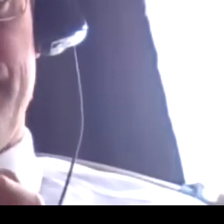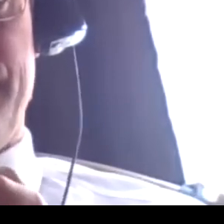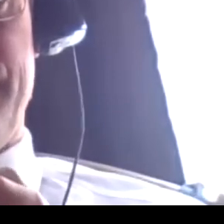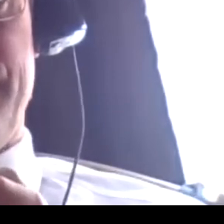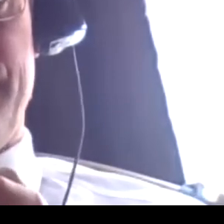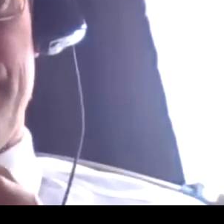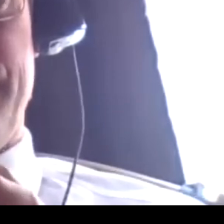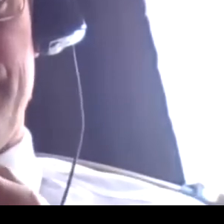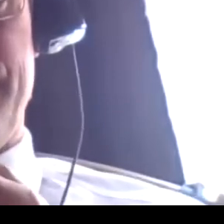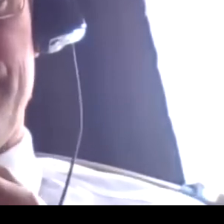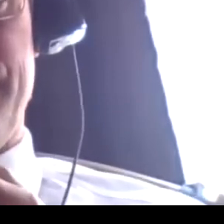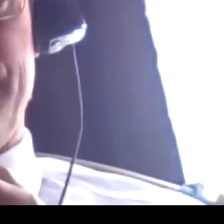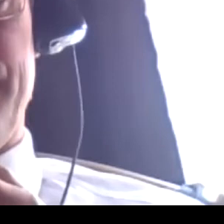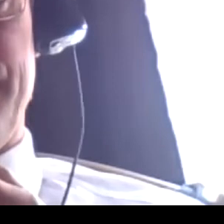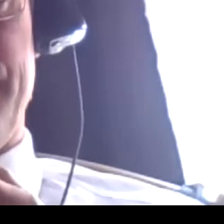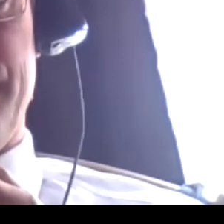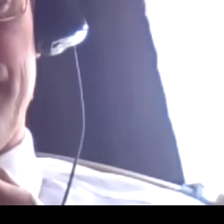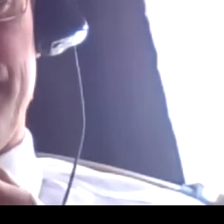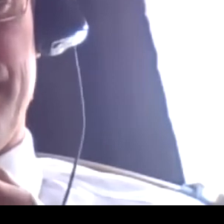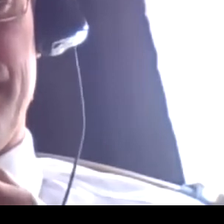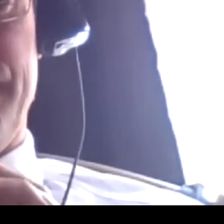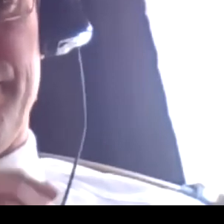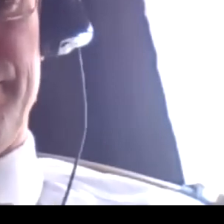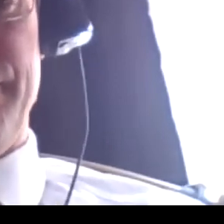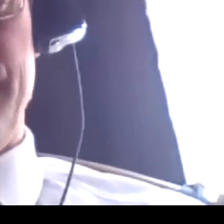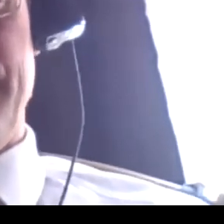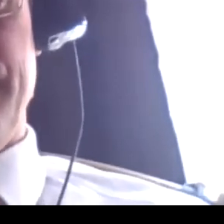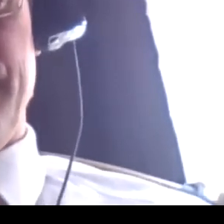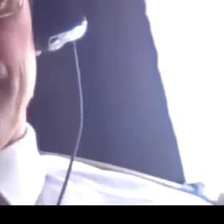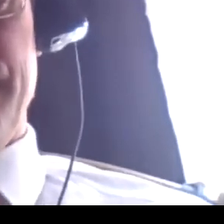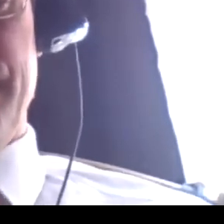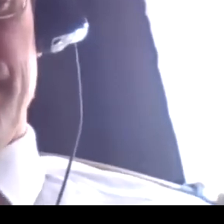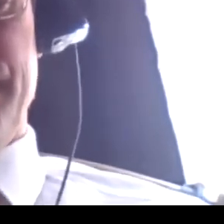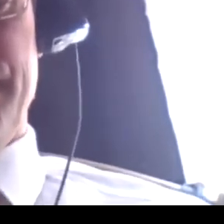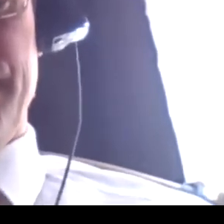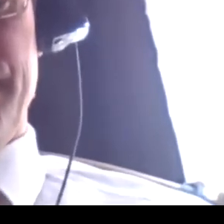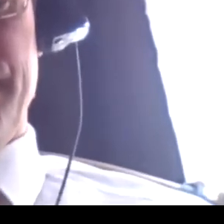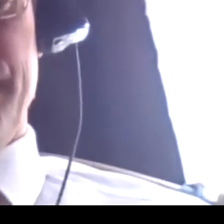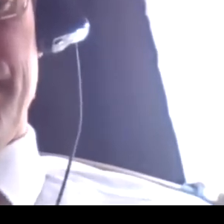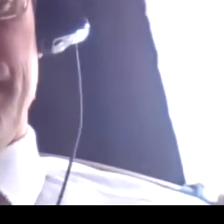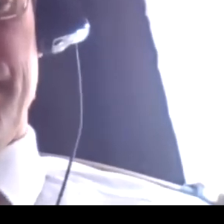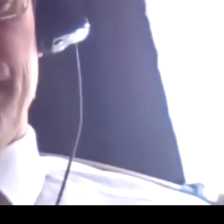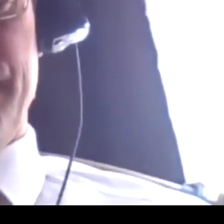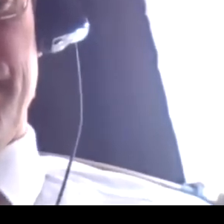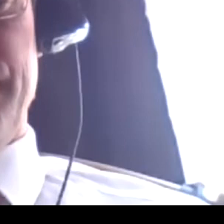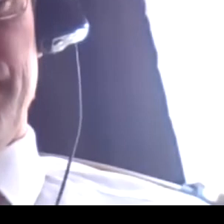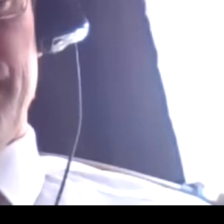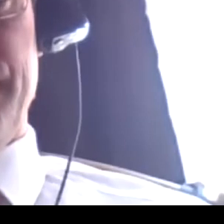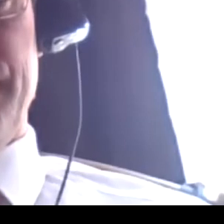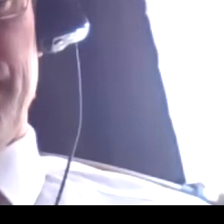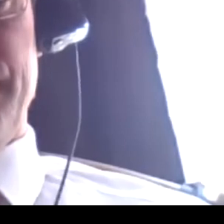Karen Voley and Kate Filanowski and Romy Embry for all their support and assistance, and